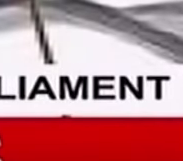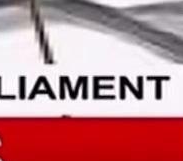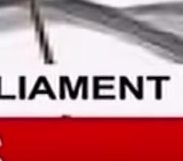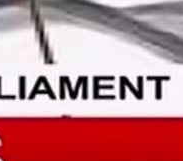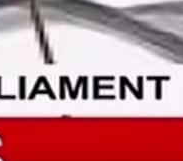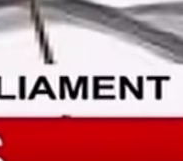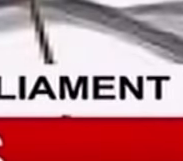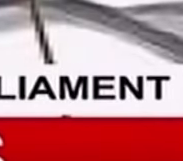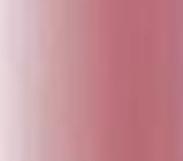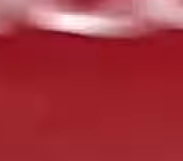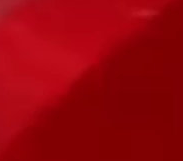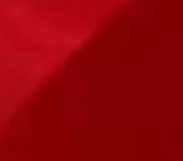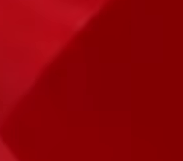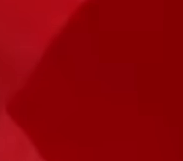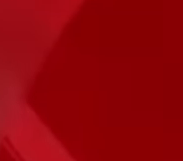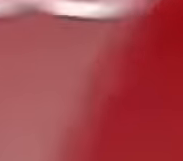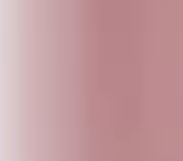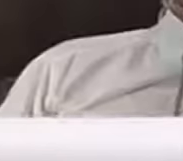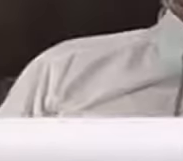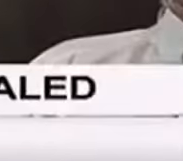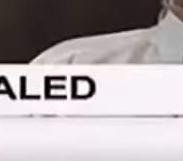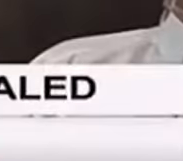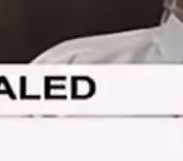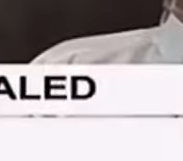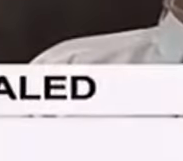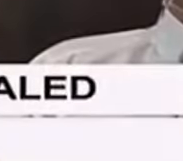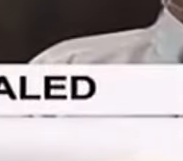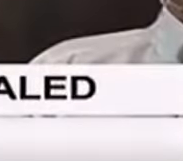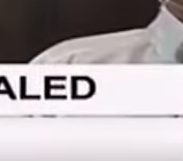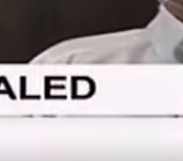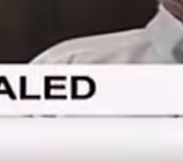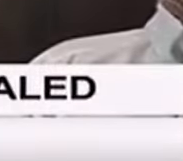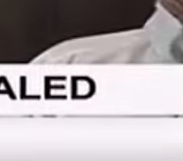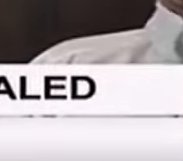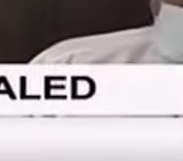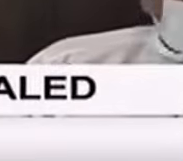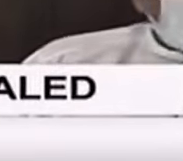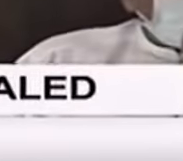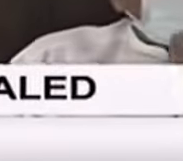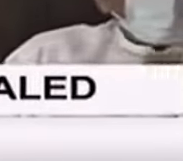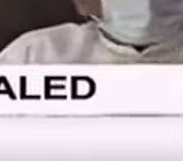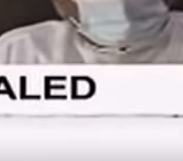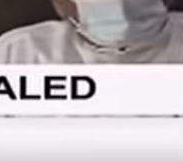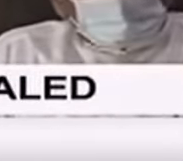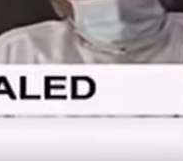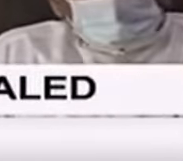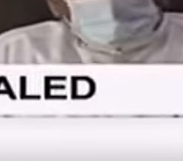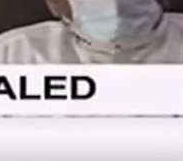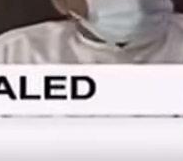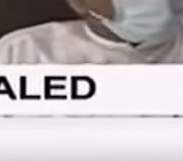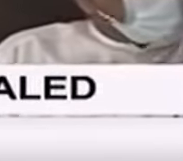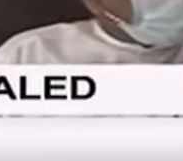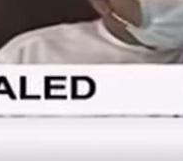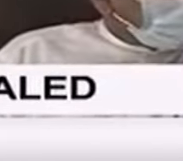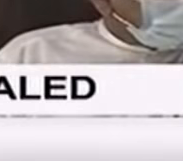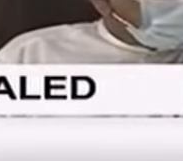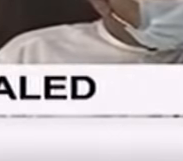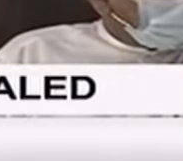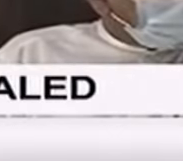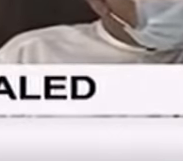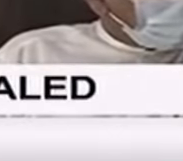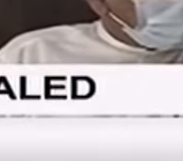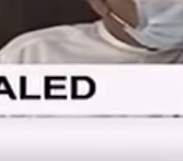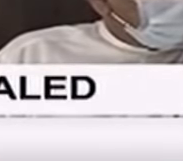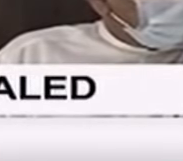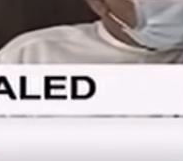from 2021. Production economy to be prioritized. Plans afoot to achieve a 6%